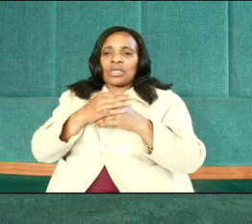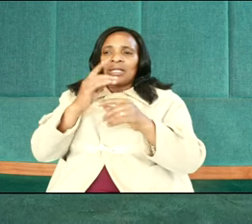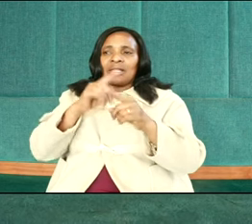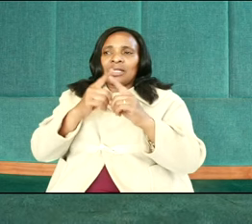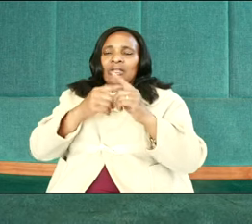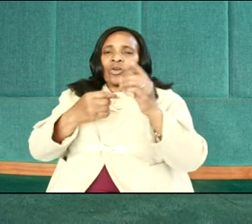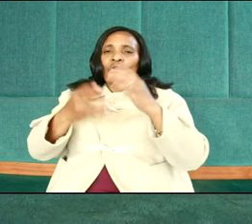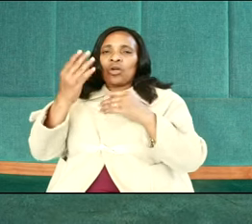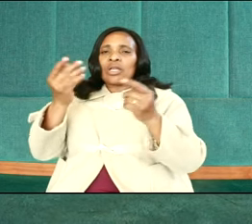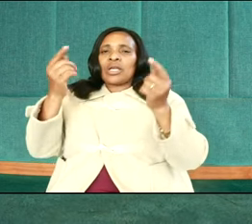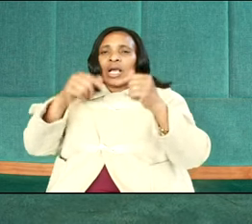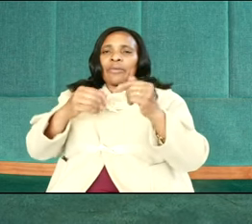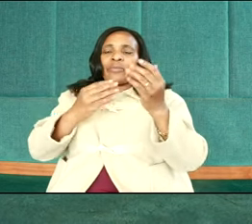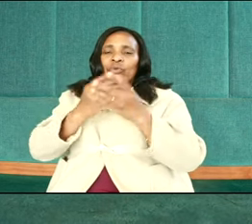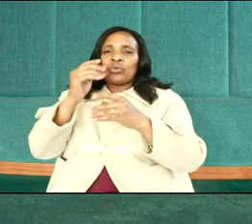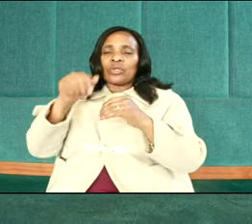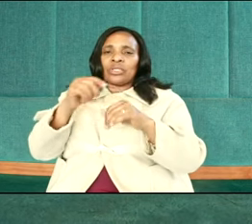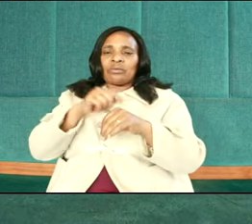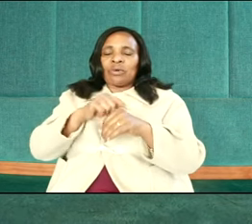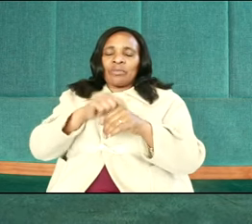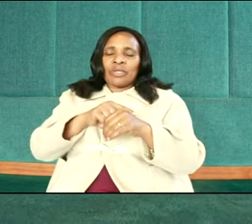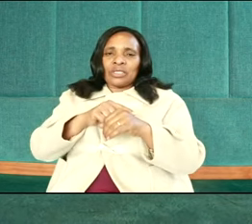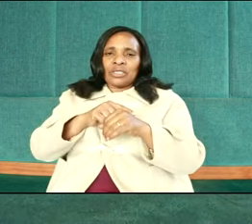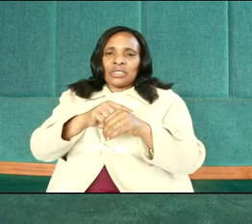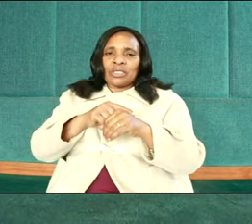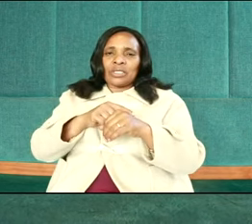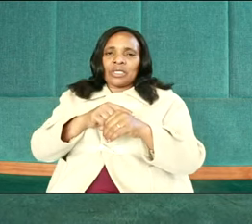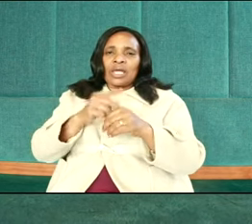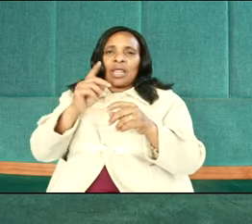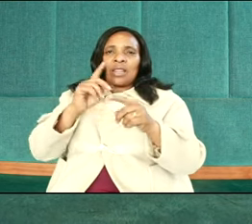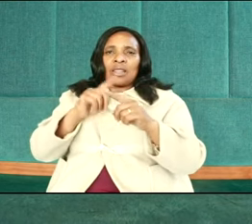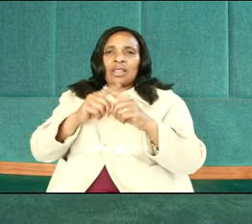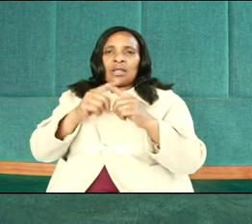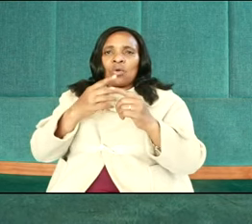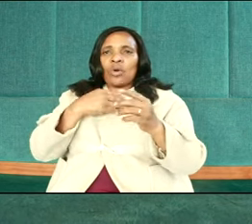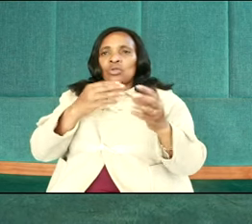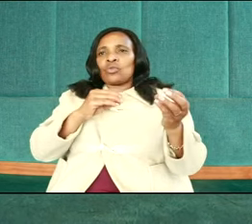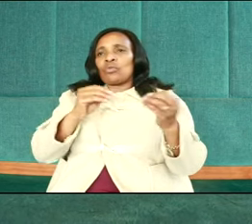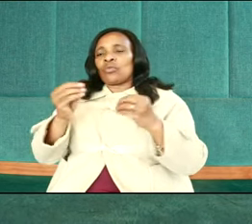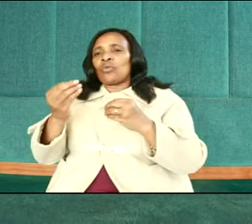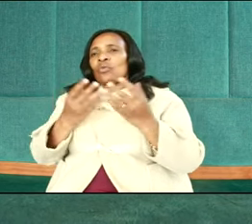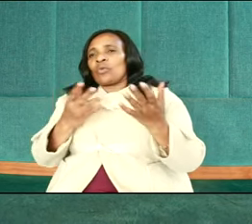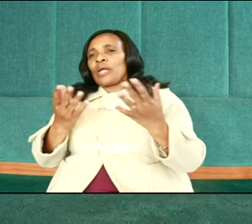does come through in those moments and seeks us out. I want to move on to